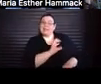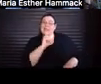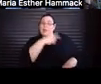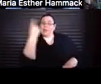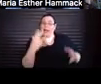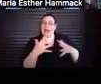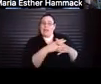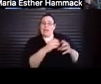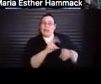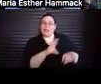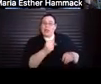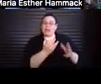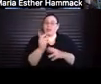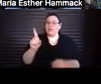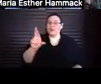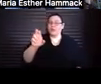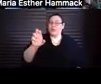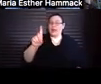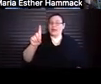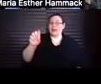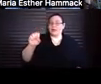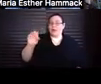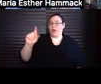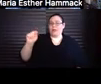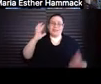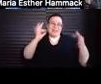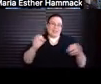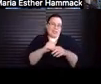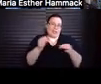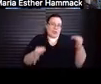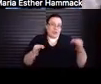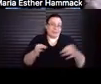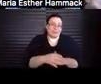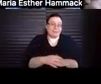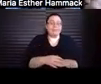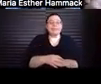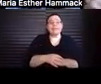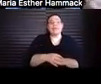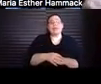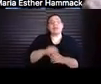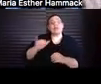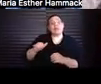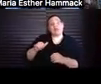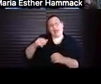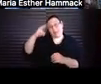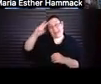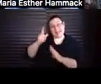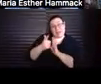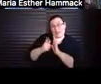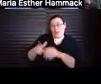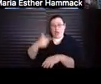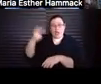with the Dred Scott case. And this law has had a very long history. You know, this was